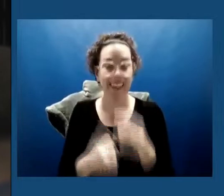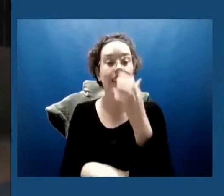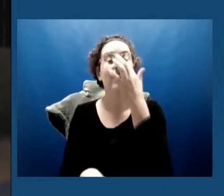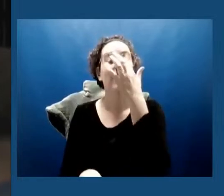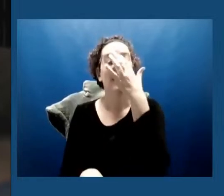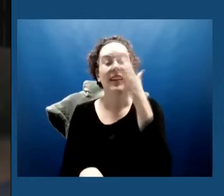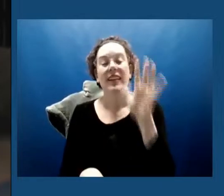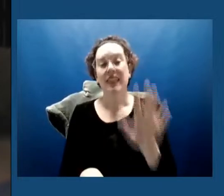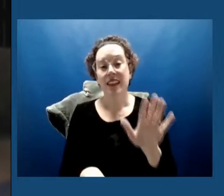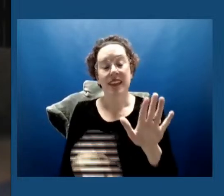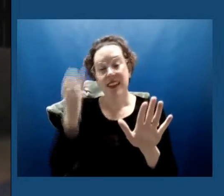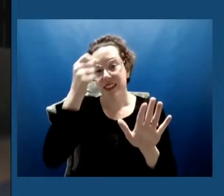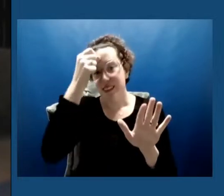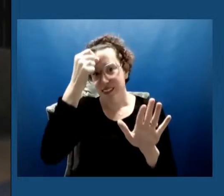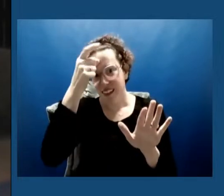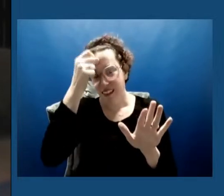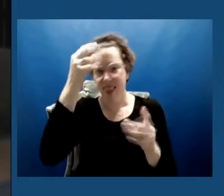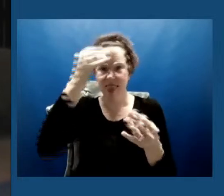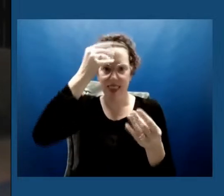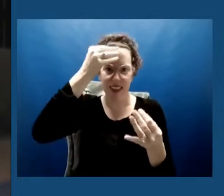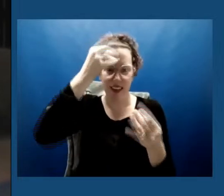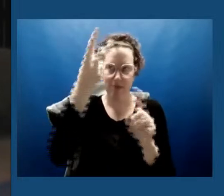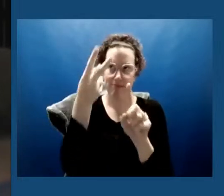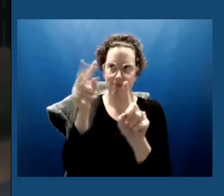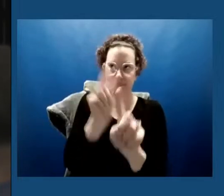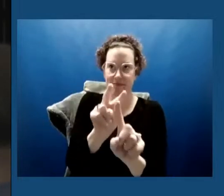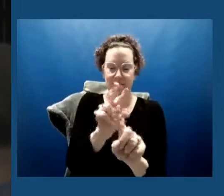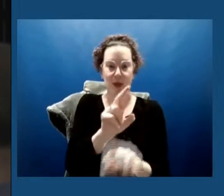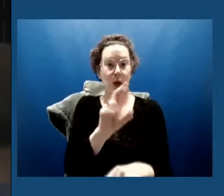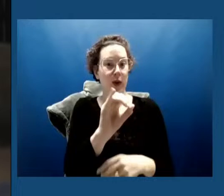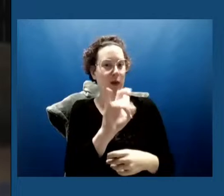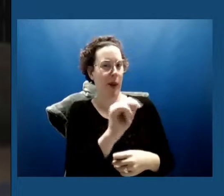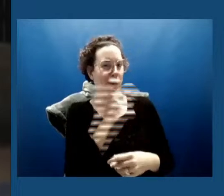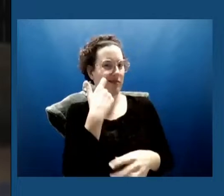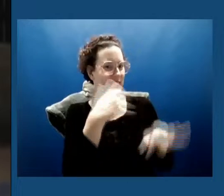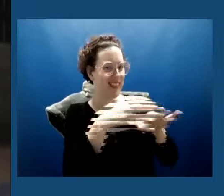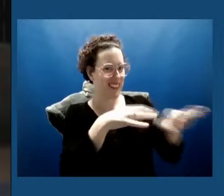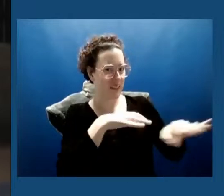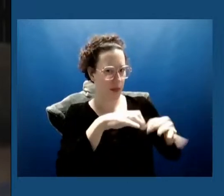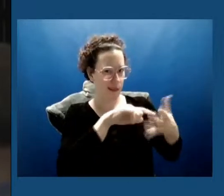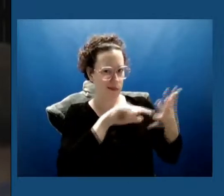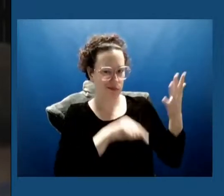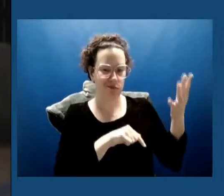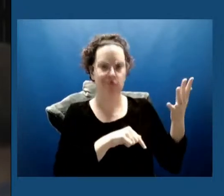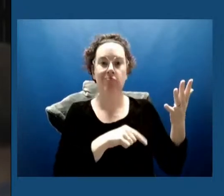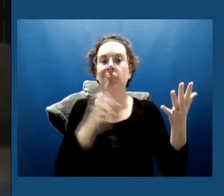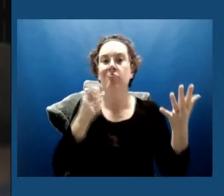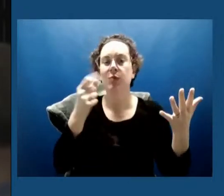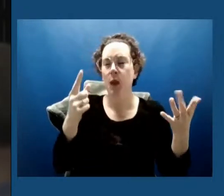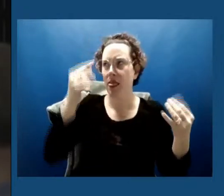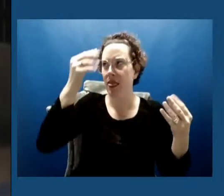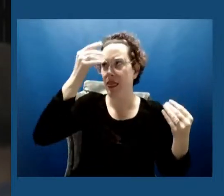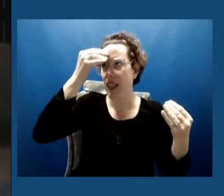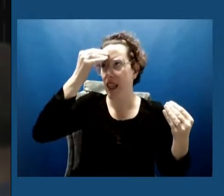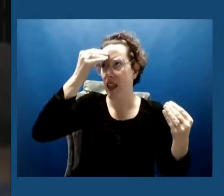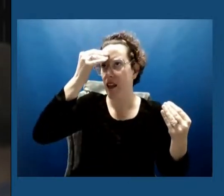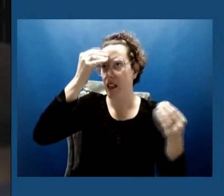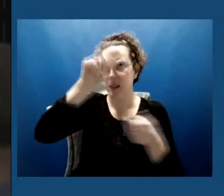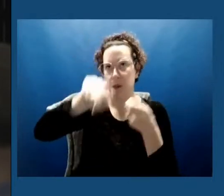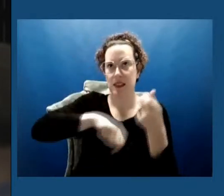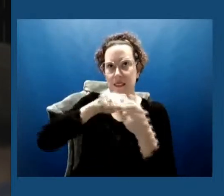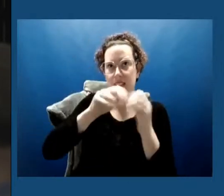But in thinking about it that way, as Robert just did as well, it's like thinking about a systems approach and